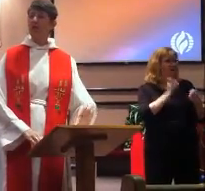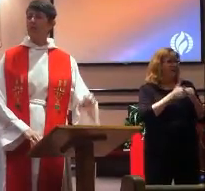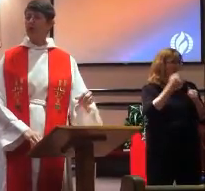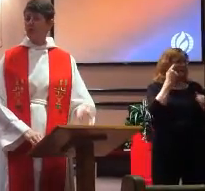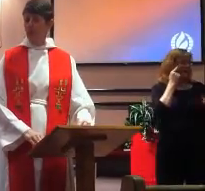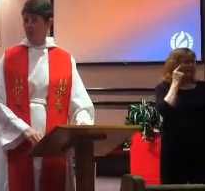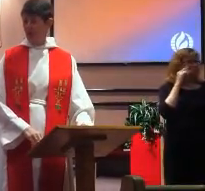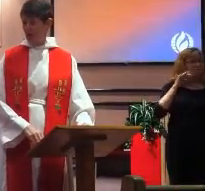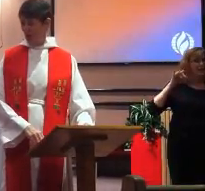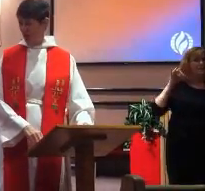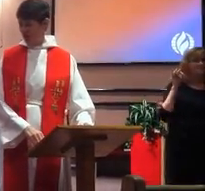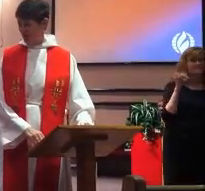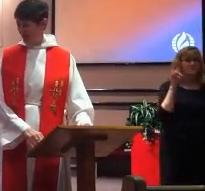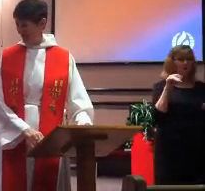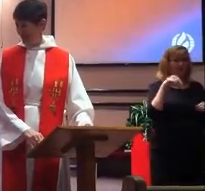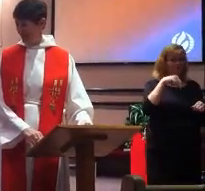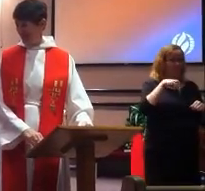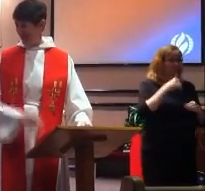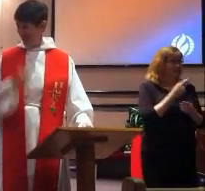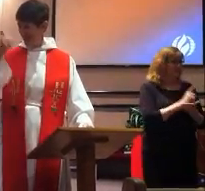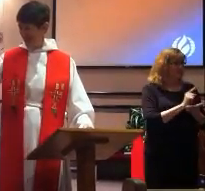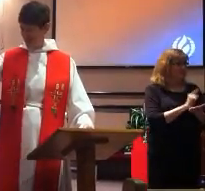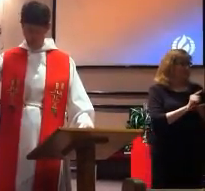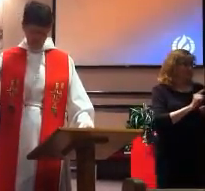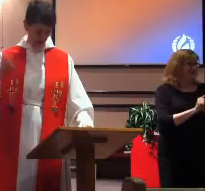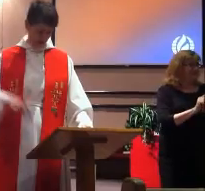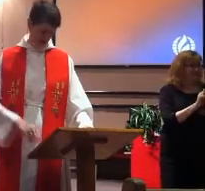going to actually preach for you in a couple of weeks.